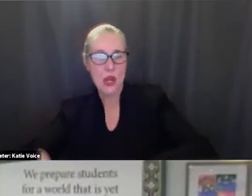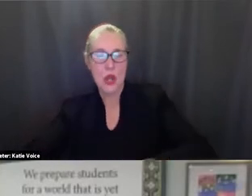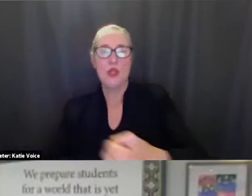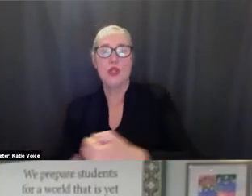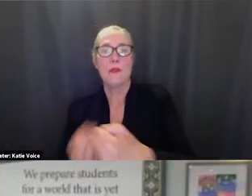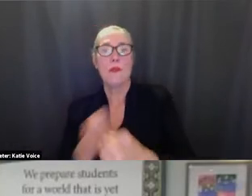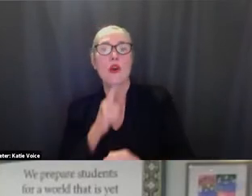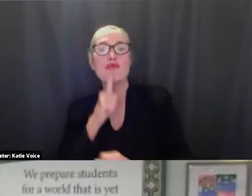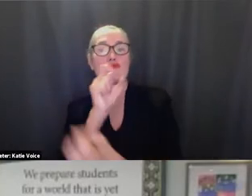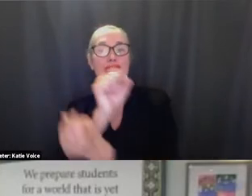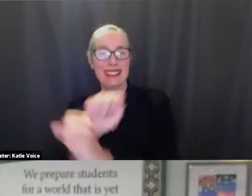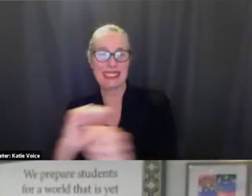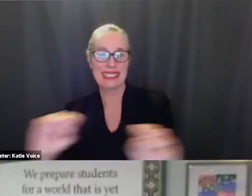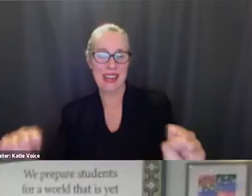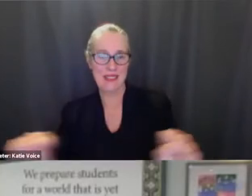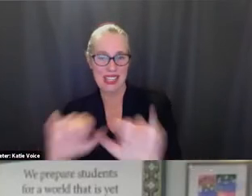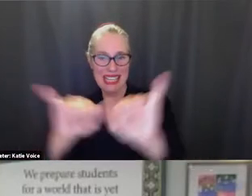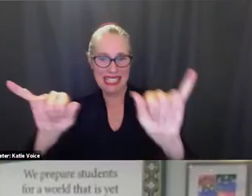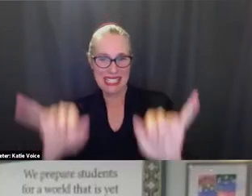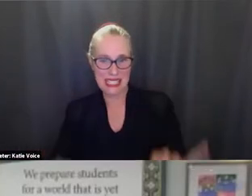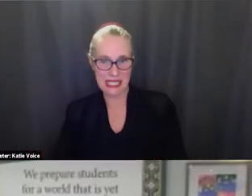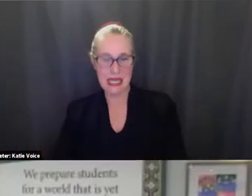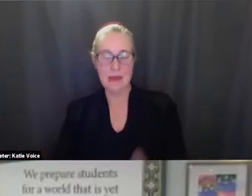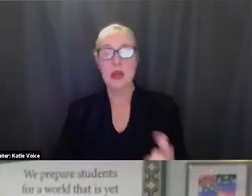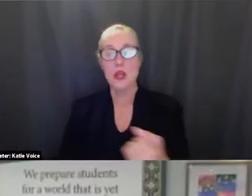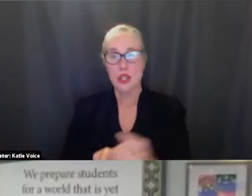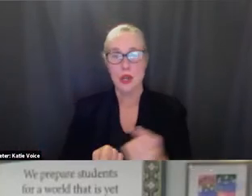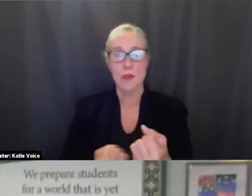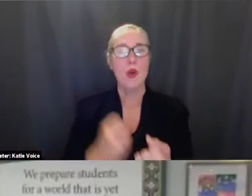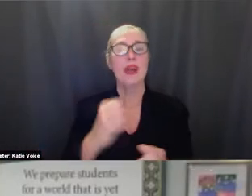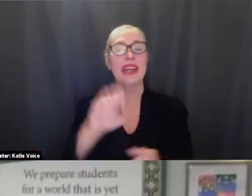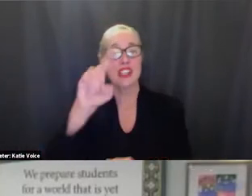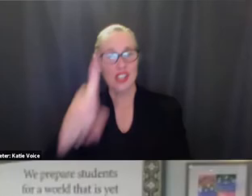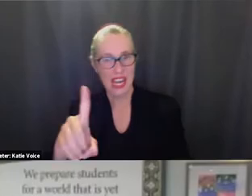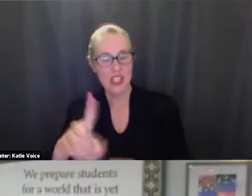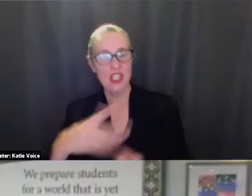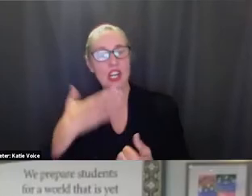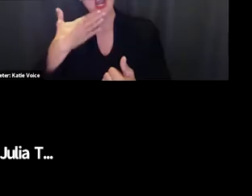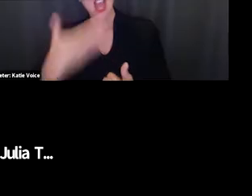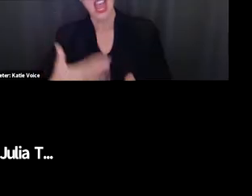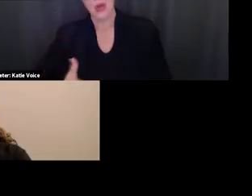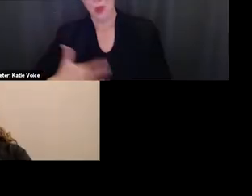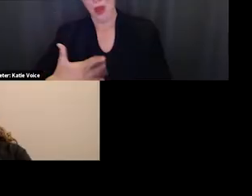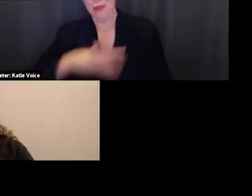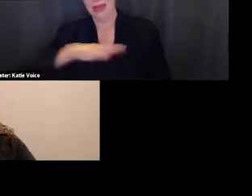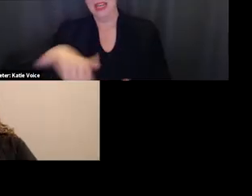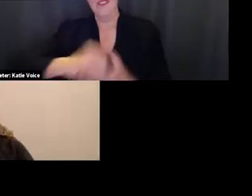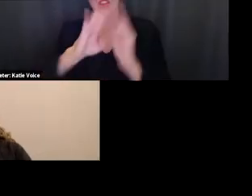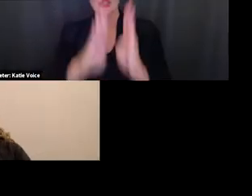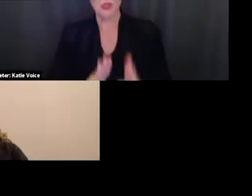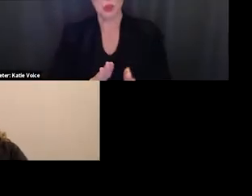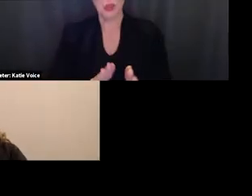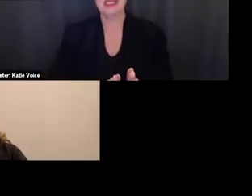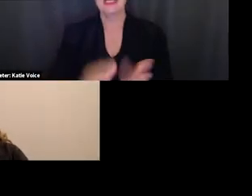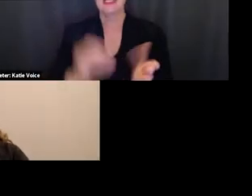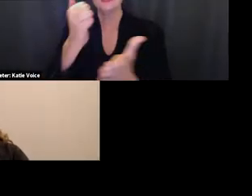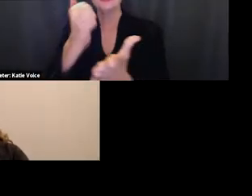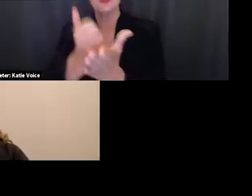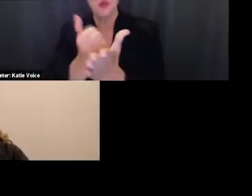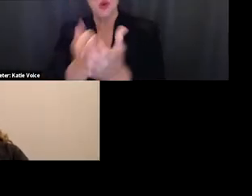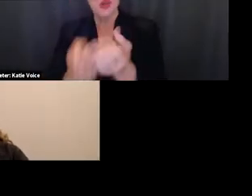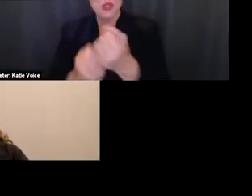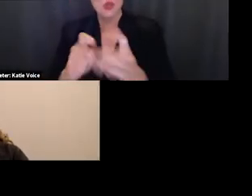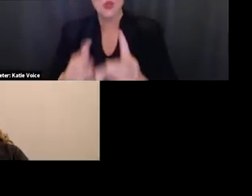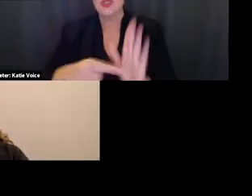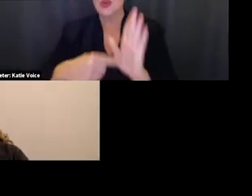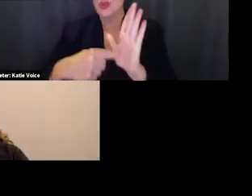real safety education and well-being of all of our students a system that supports students who show signs of struggle rather than